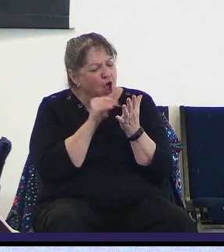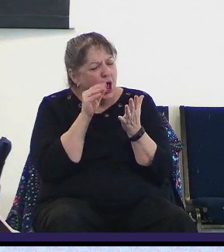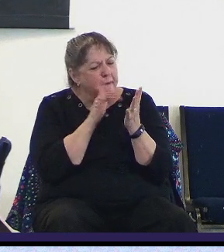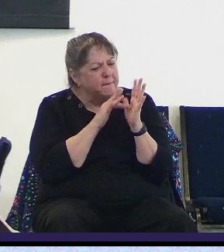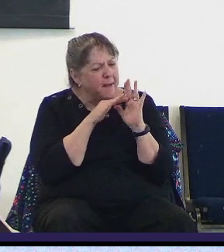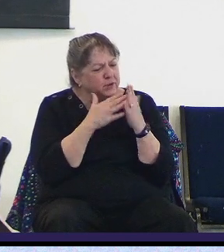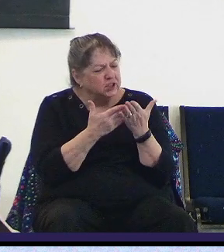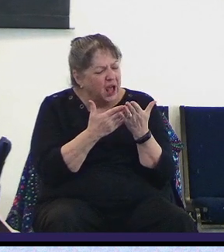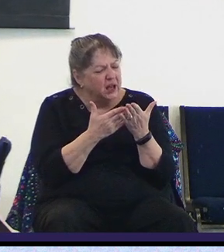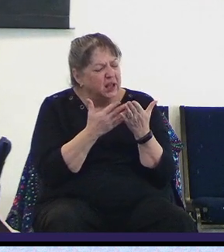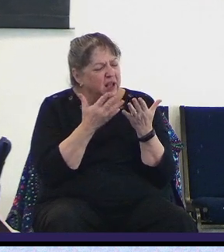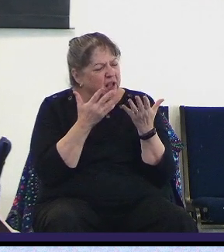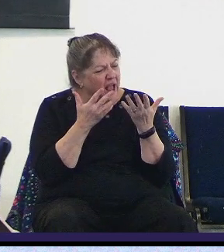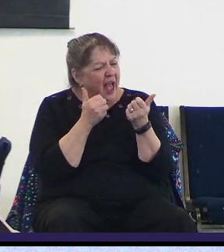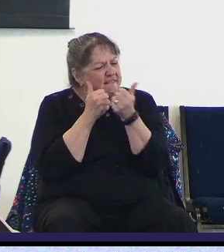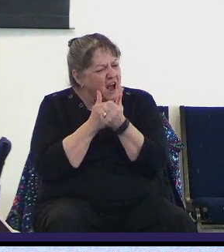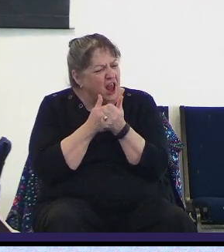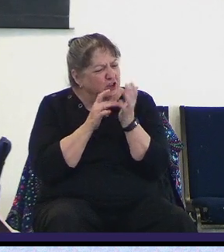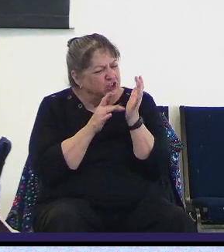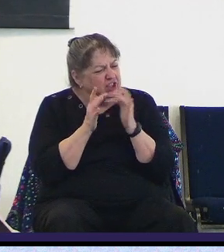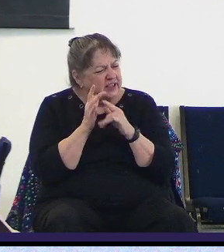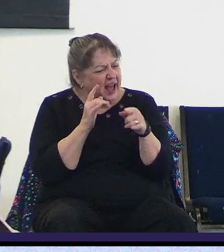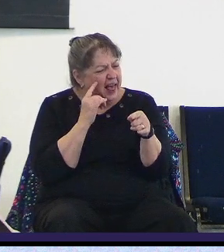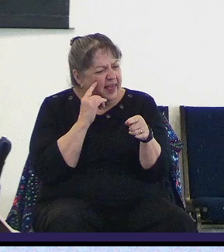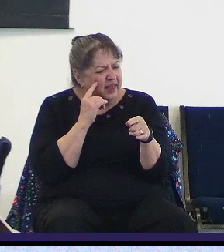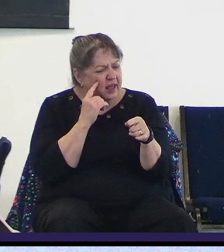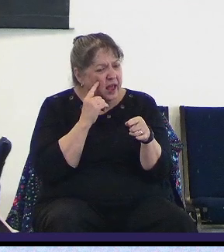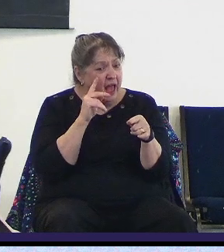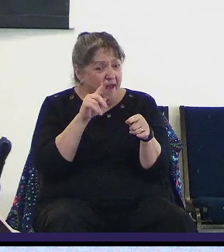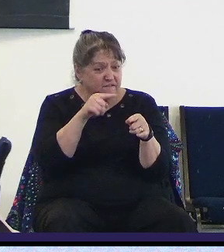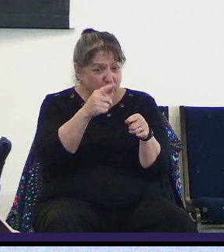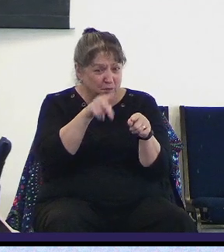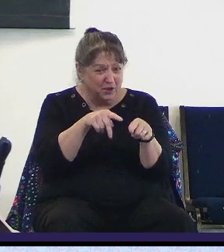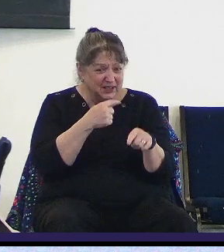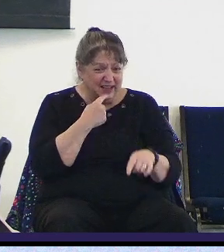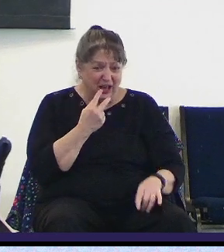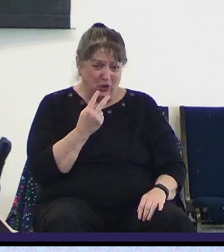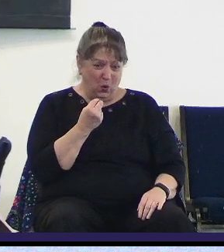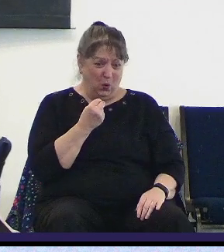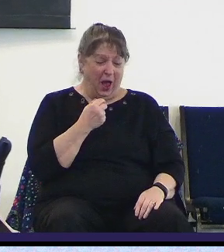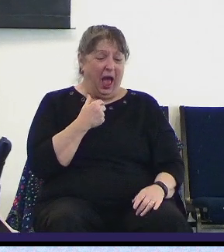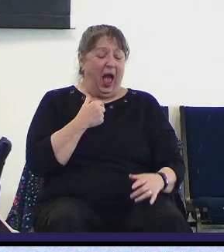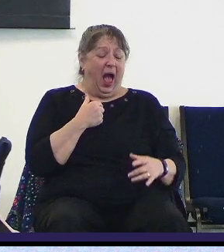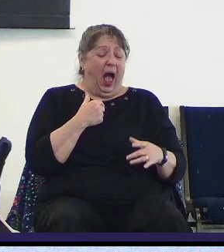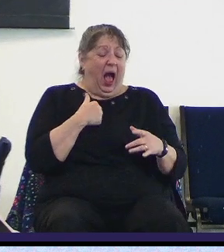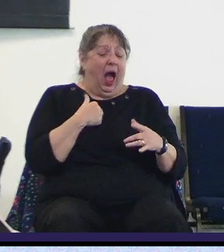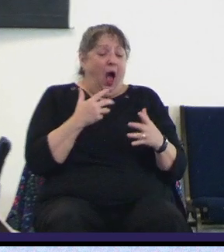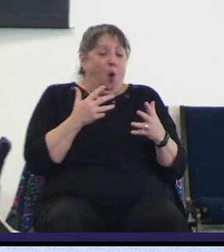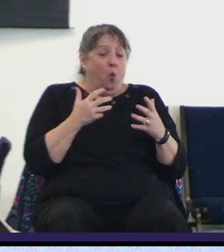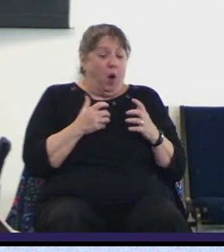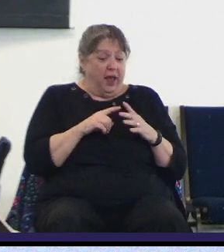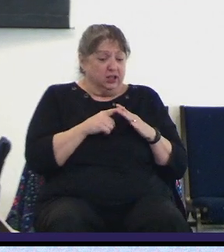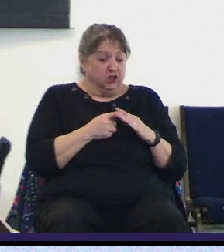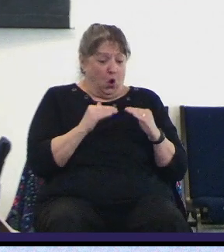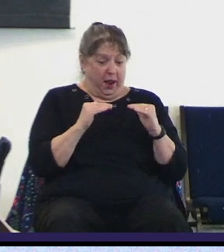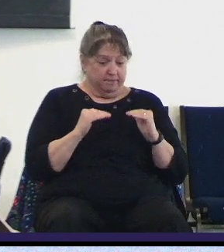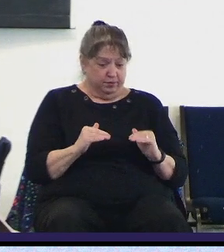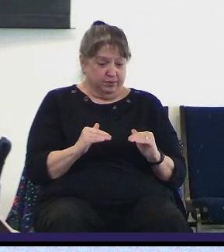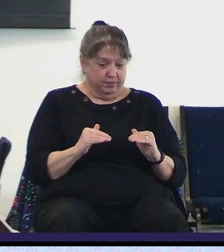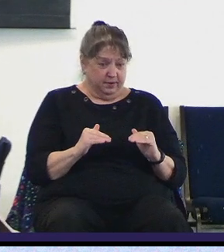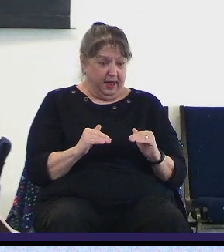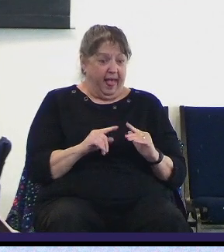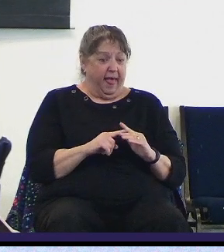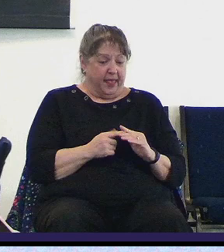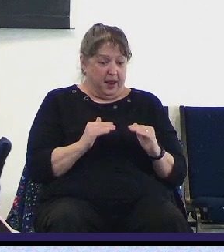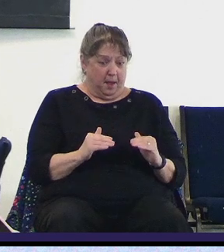the first, because I feel you're a bit of an advance. You know what he told me? He said, no, I want to start at the lowest level and work my way up